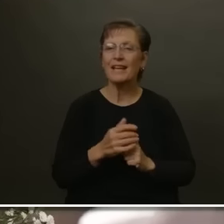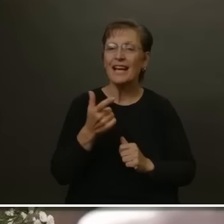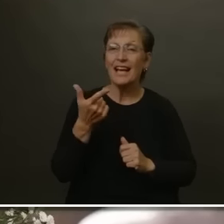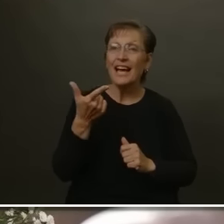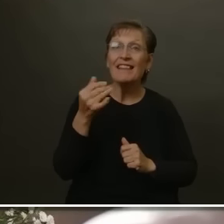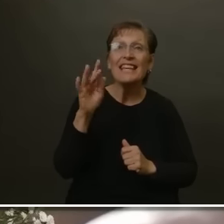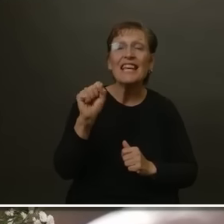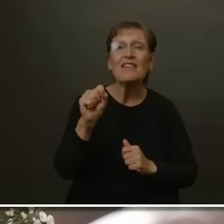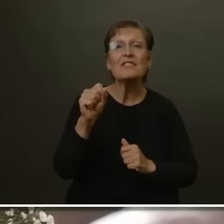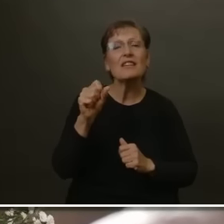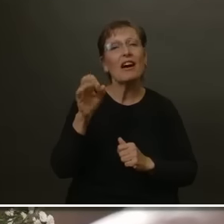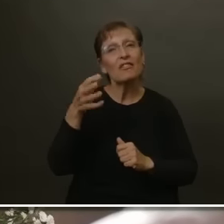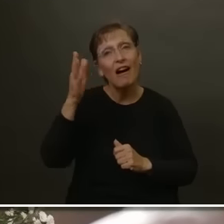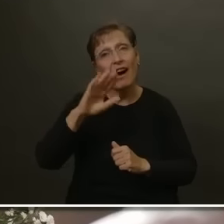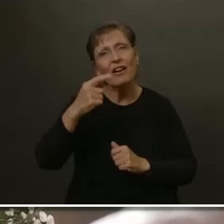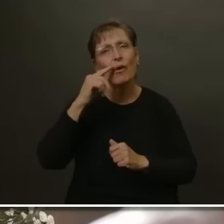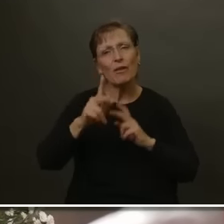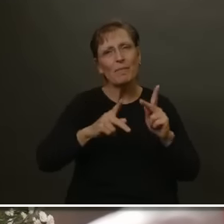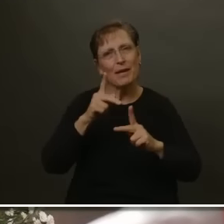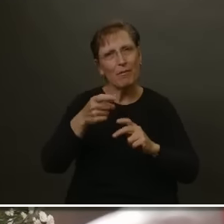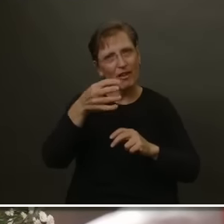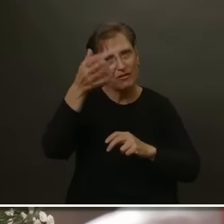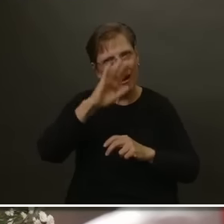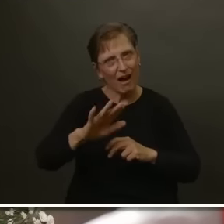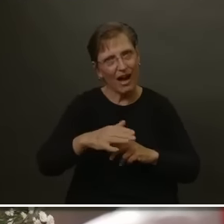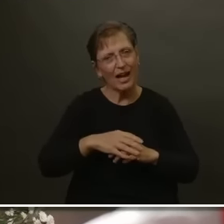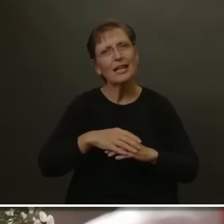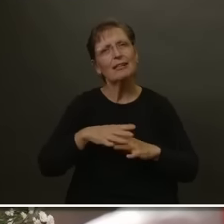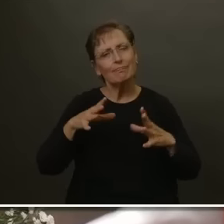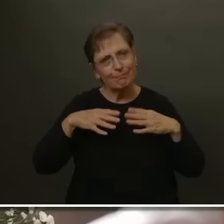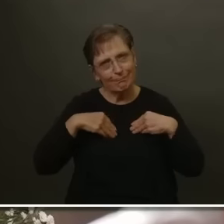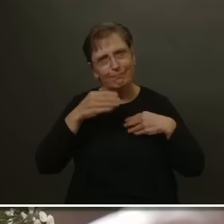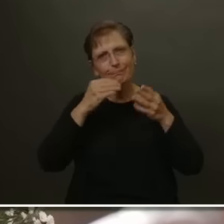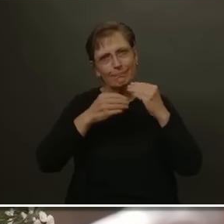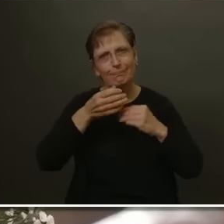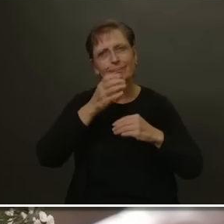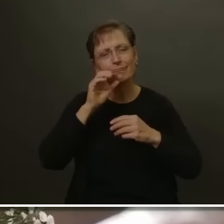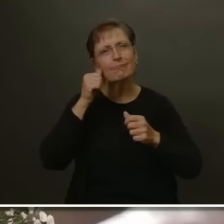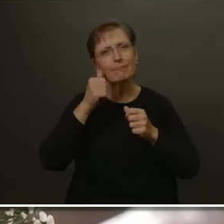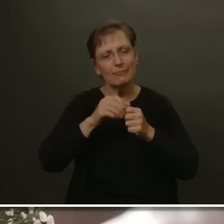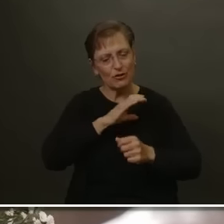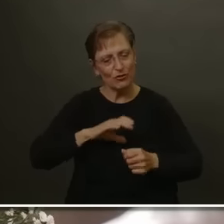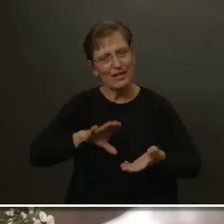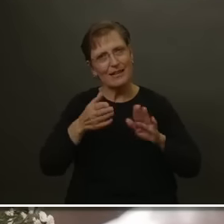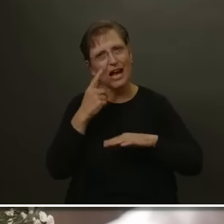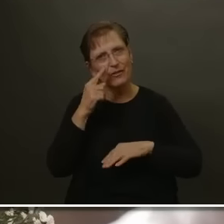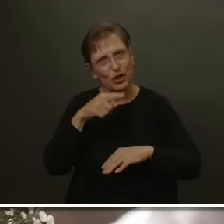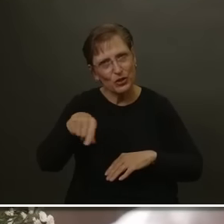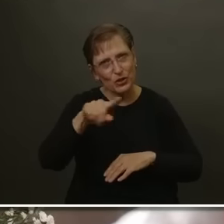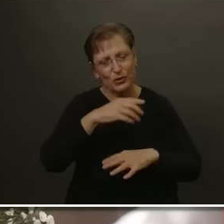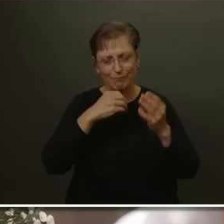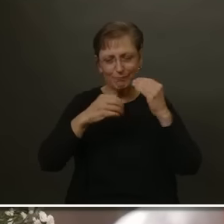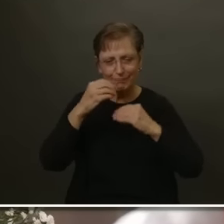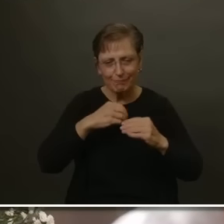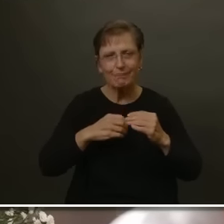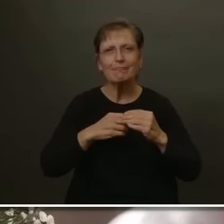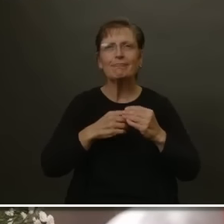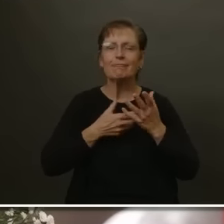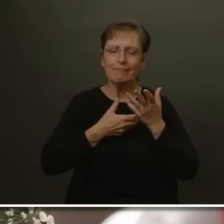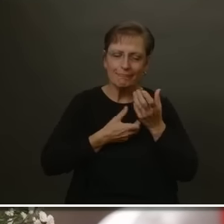the gifts of God for the people of God. Take them in remembrance that Christ died for you. Feed on him in your hearts by faith